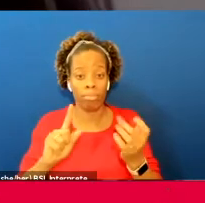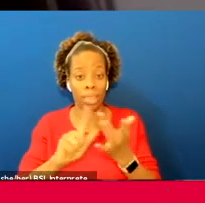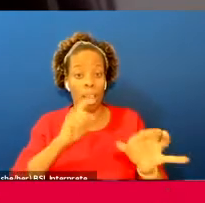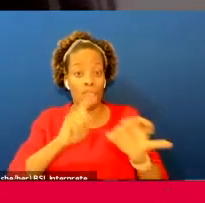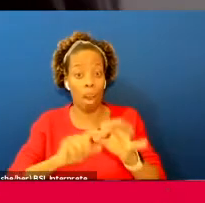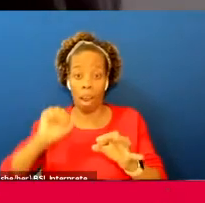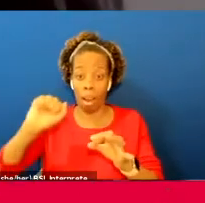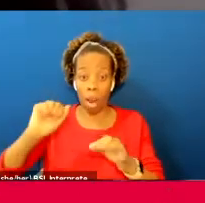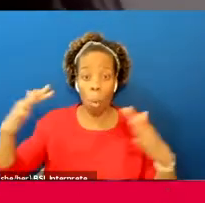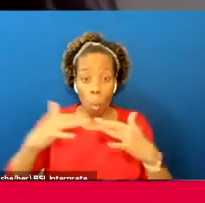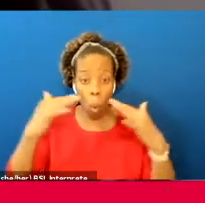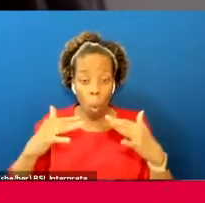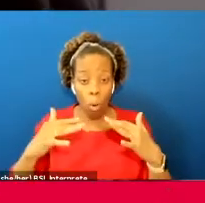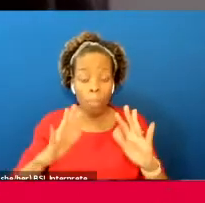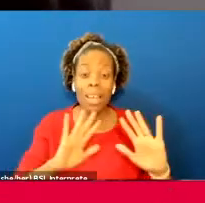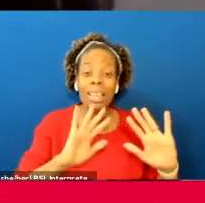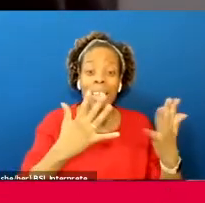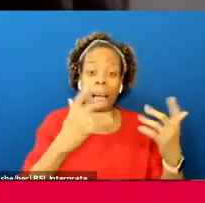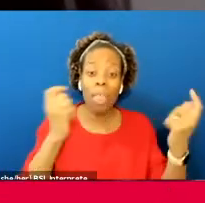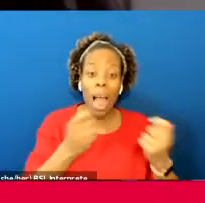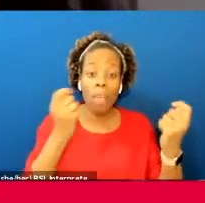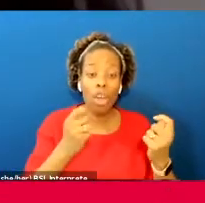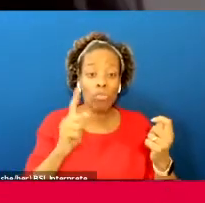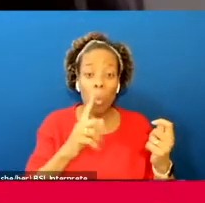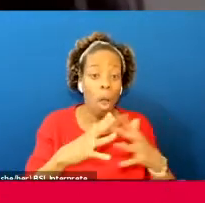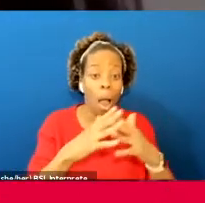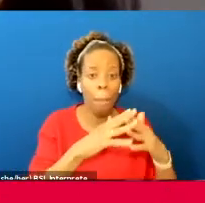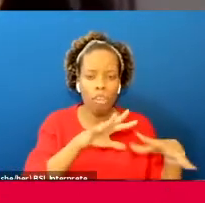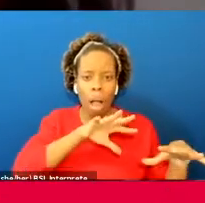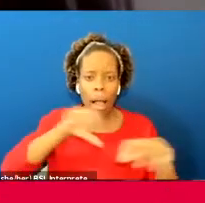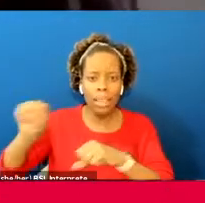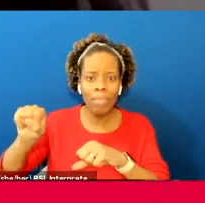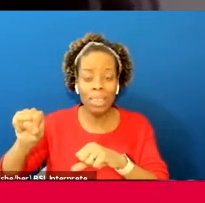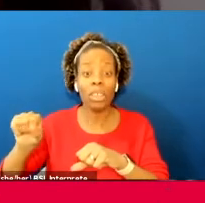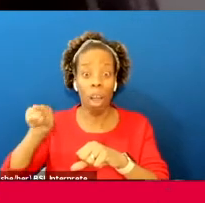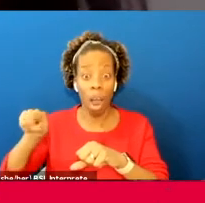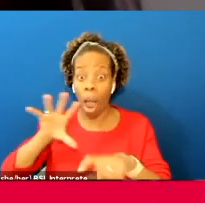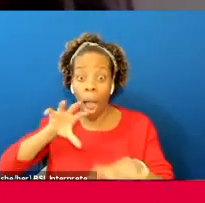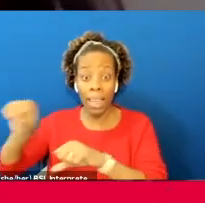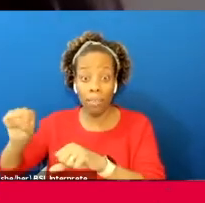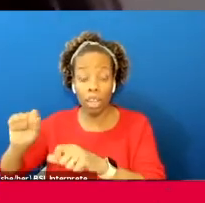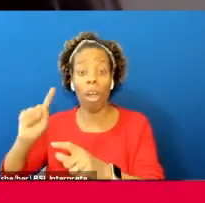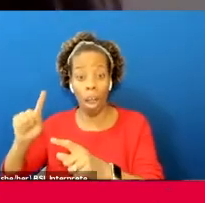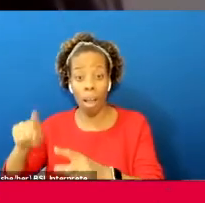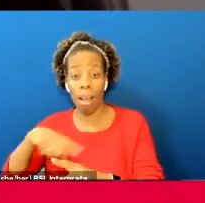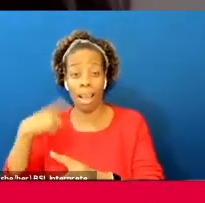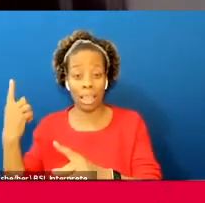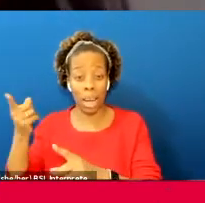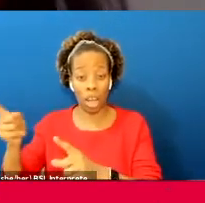of the US intervention that led to the assassination of Gaddafi, and the 10th